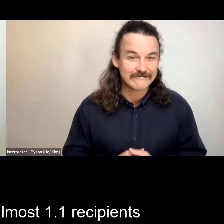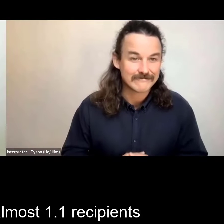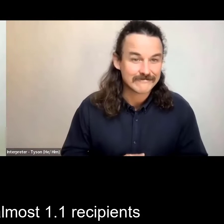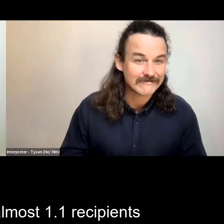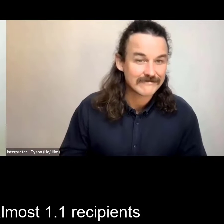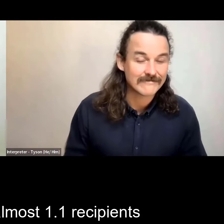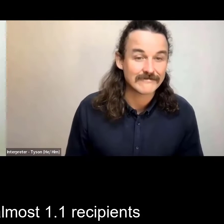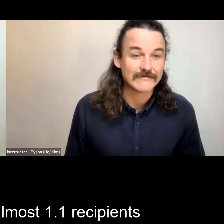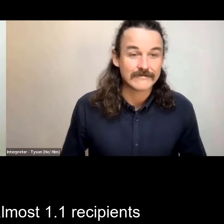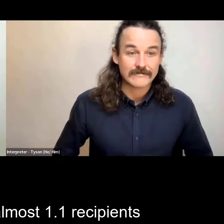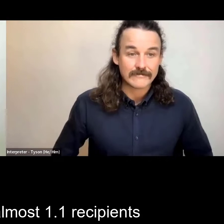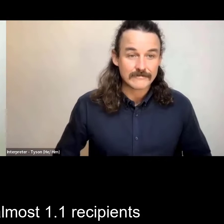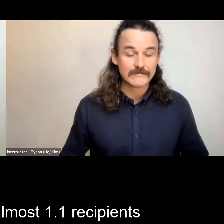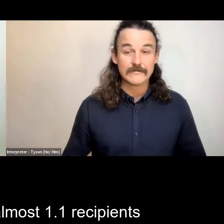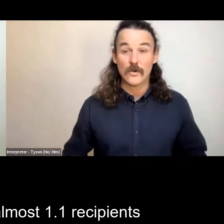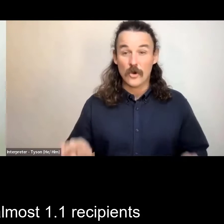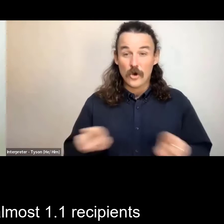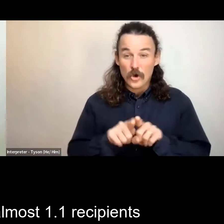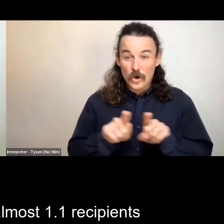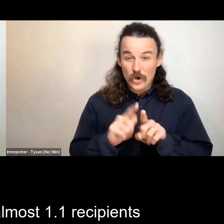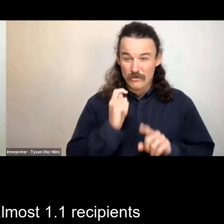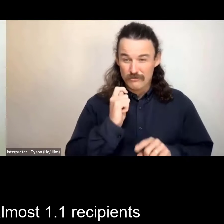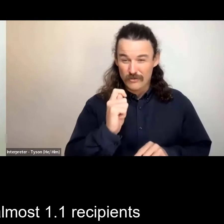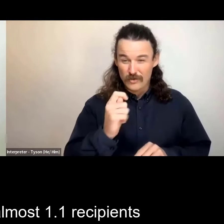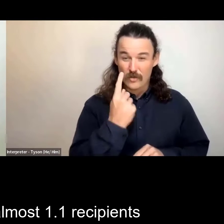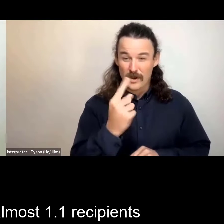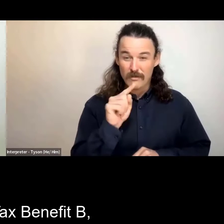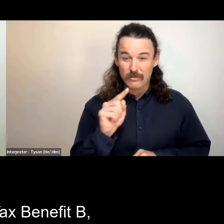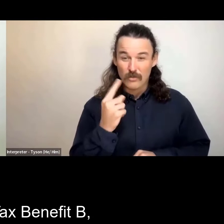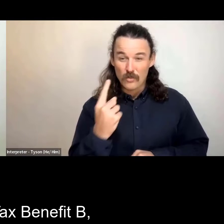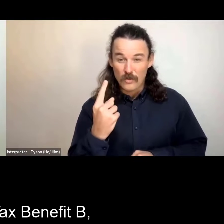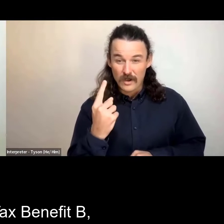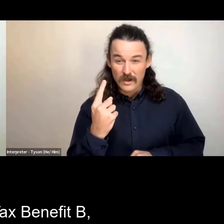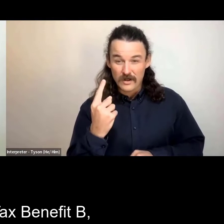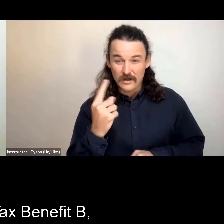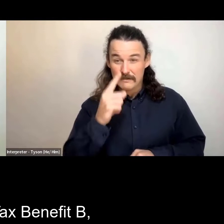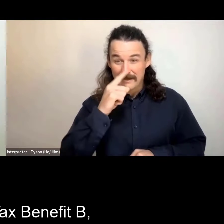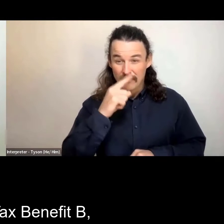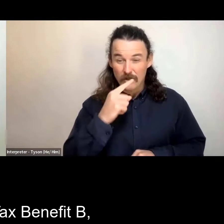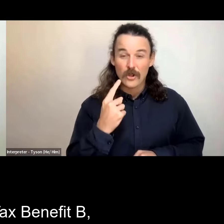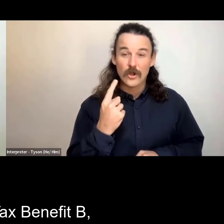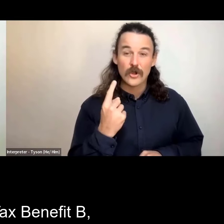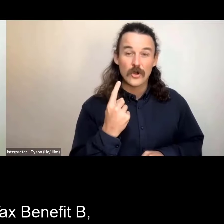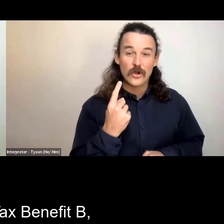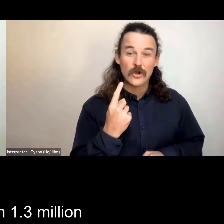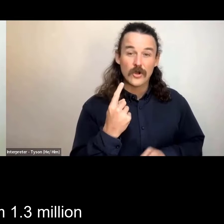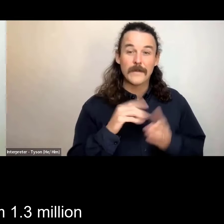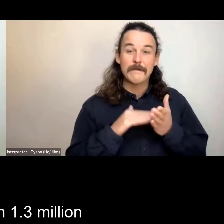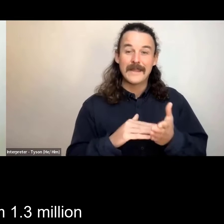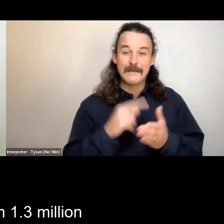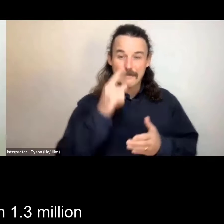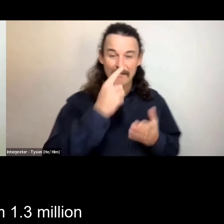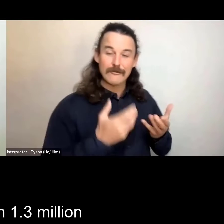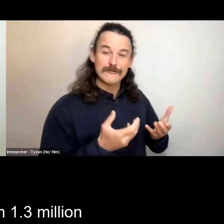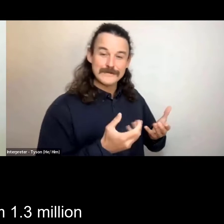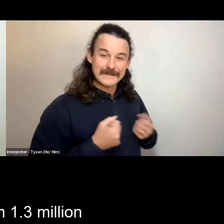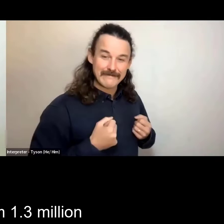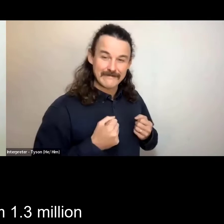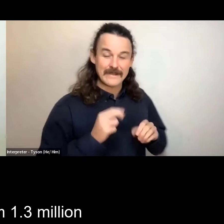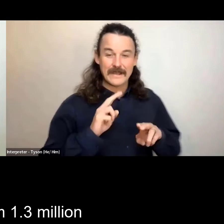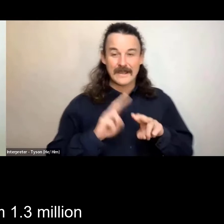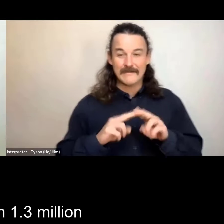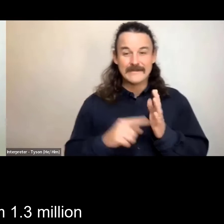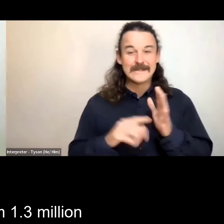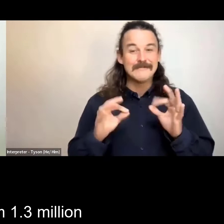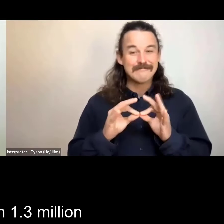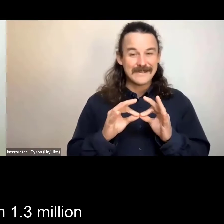There were also almost 1.1 recipients of family tax benefit B, down from